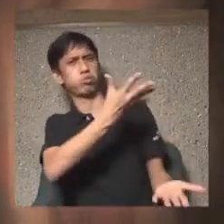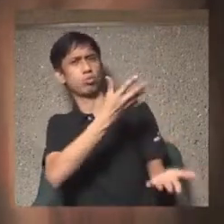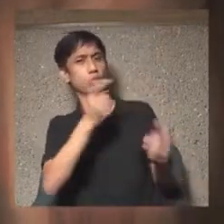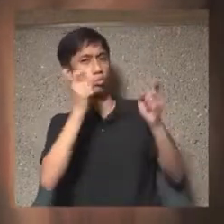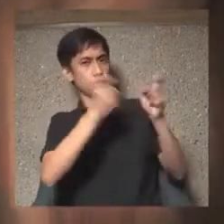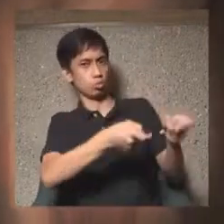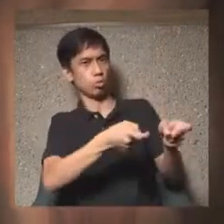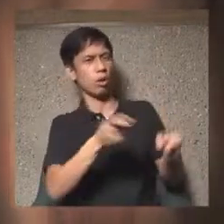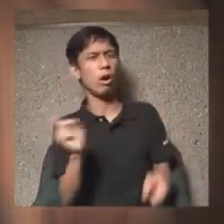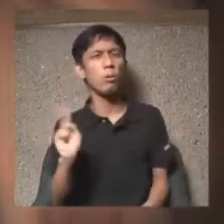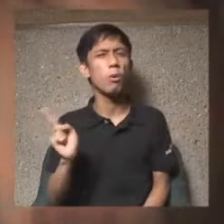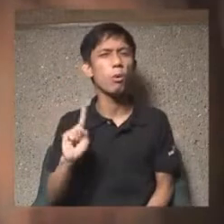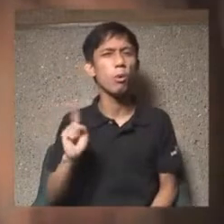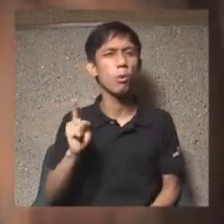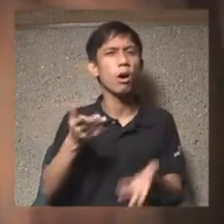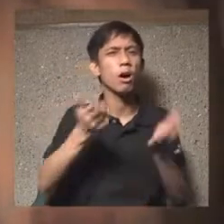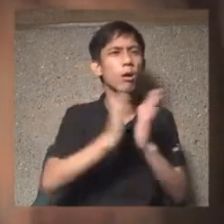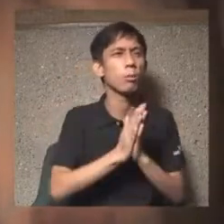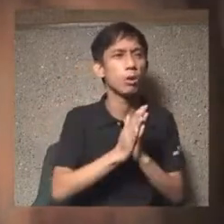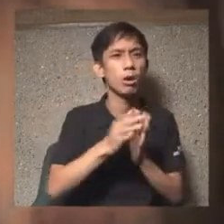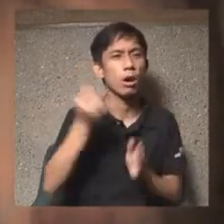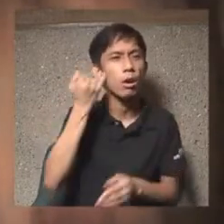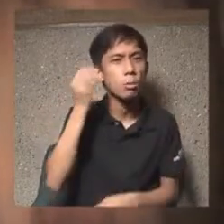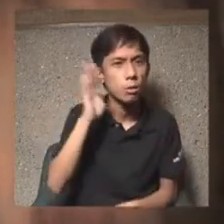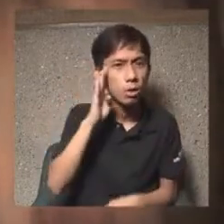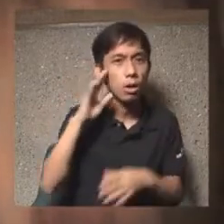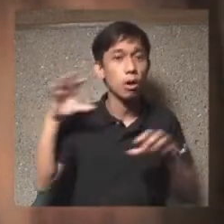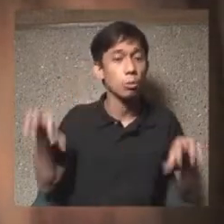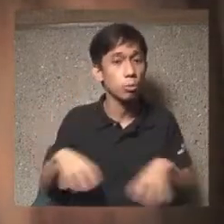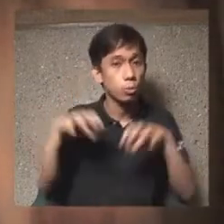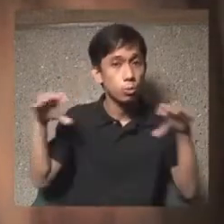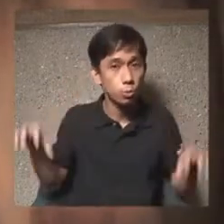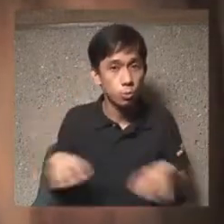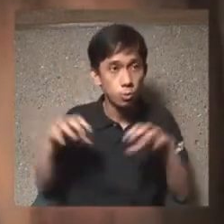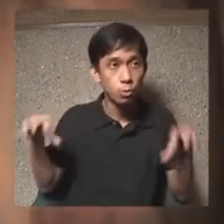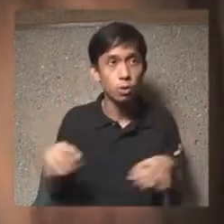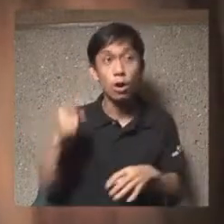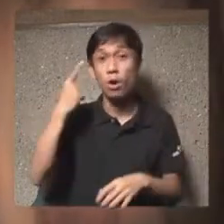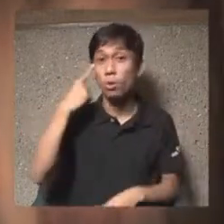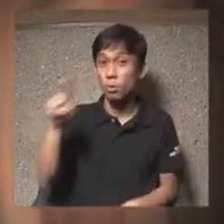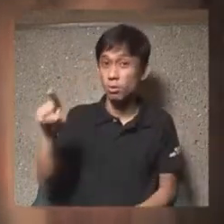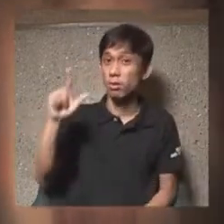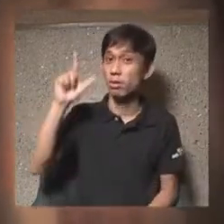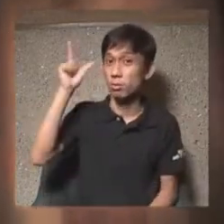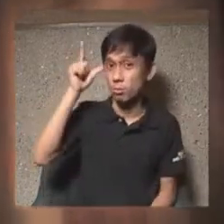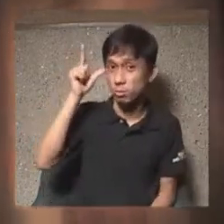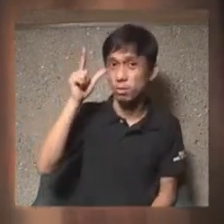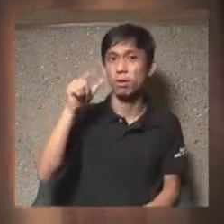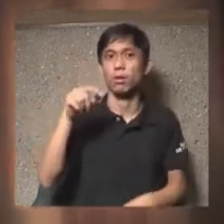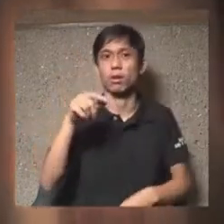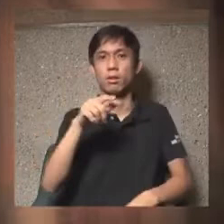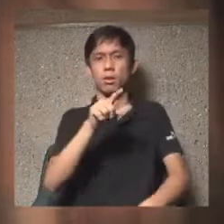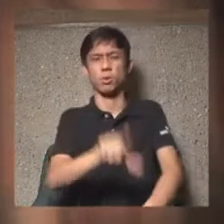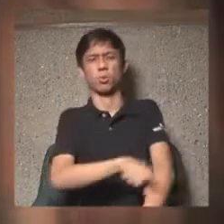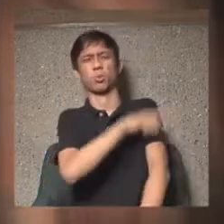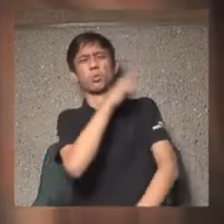to work for him for 7 long years so that you could have